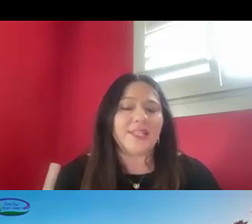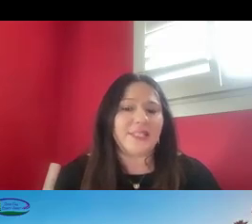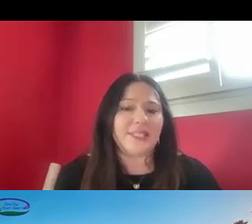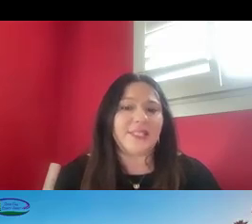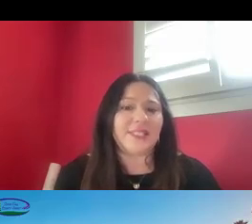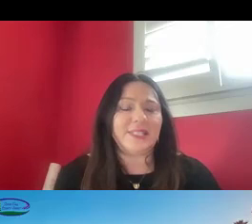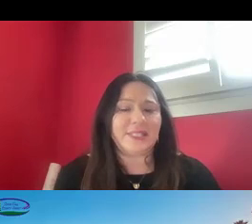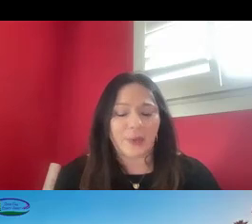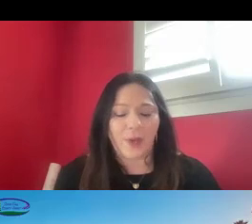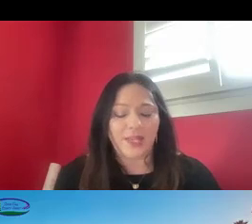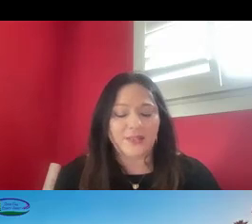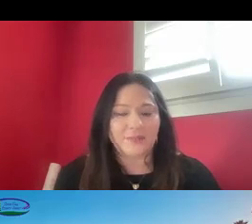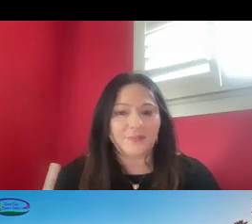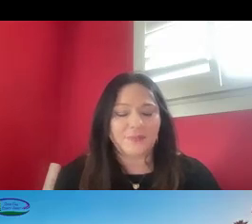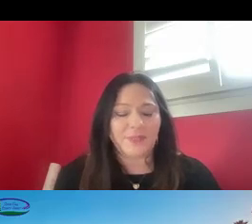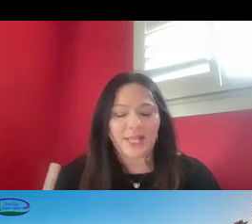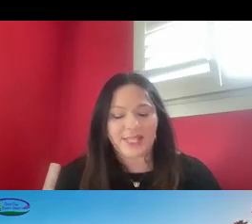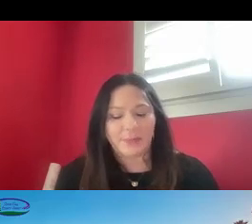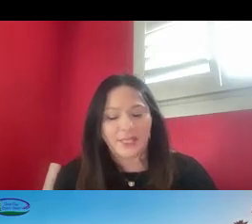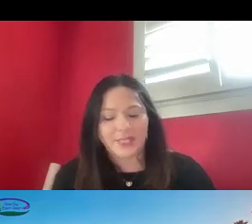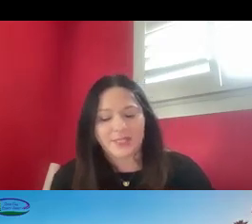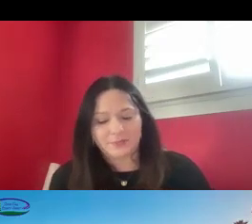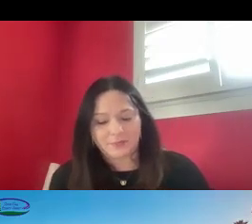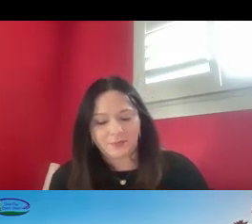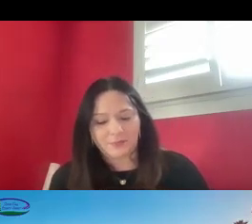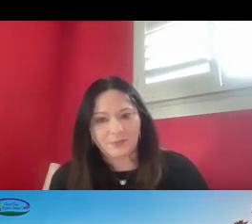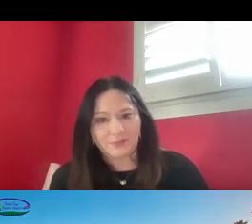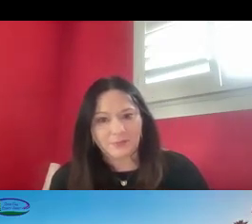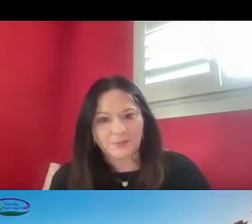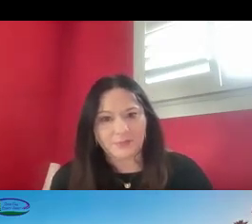and consistency statewide. Next slide, please.